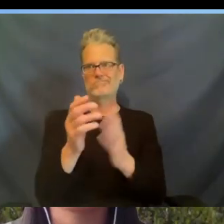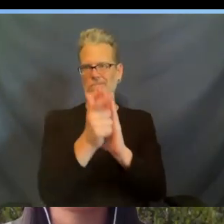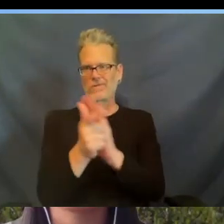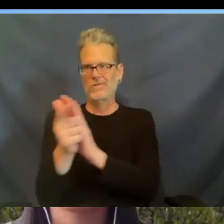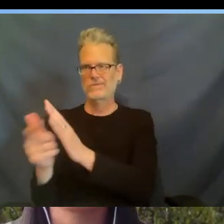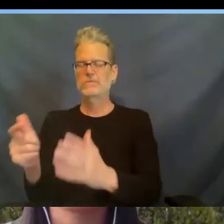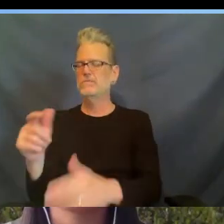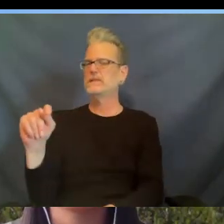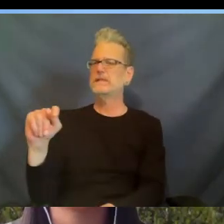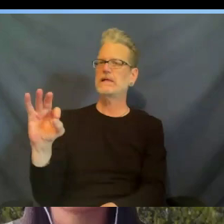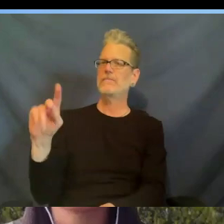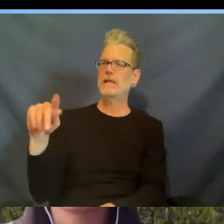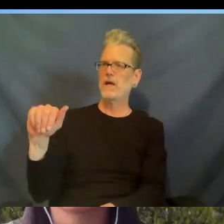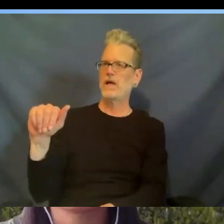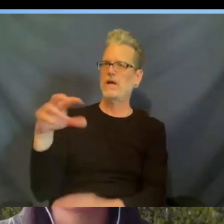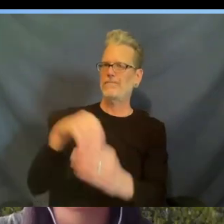TFPA.